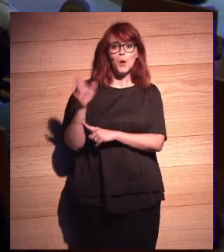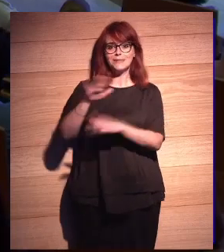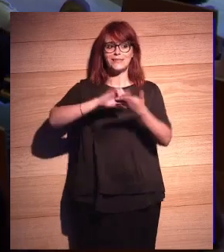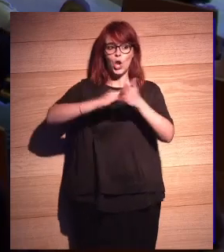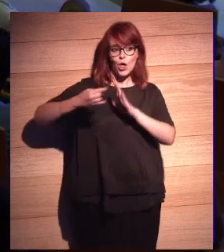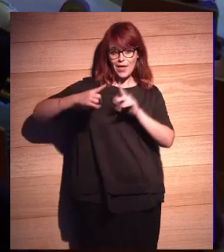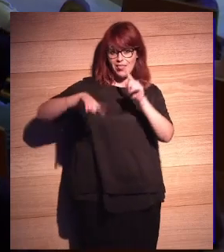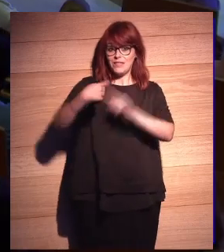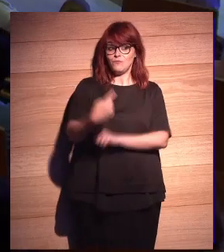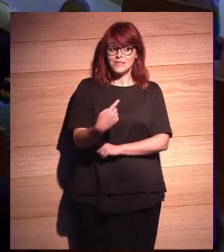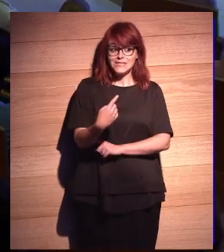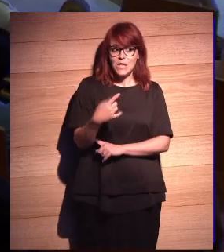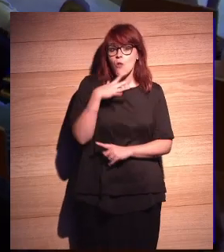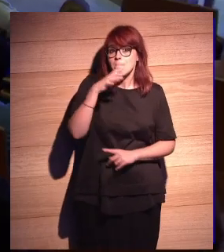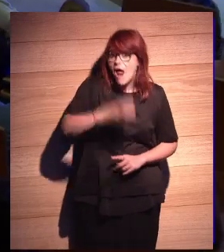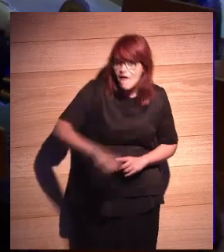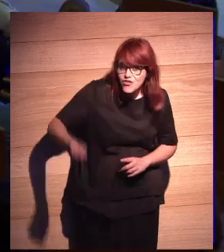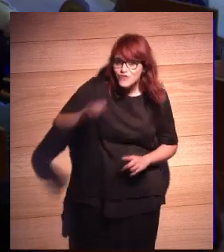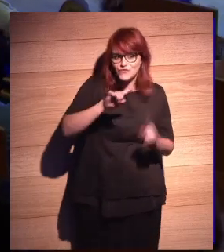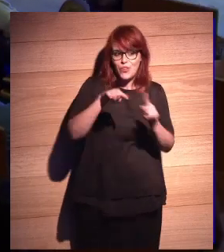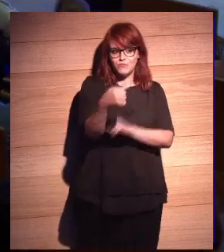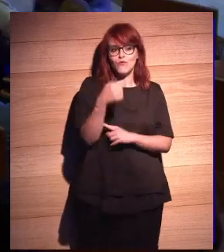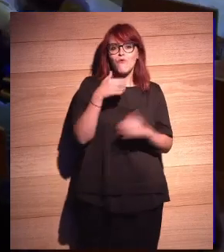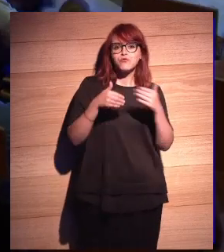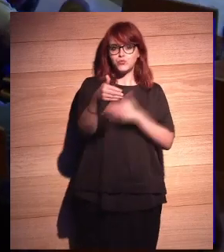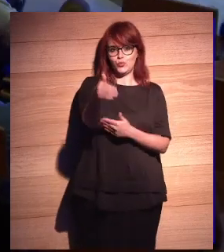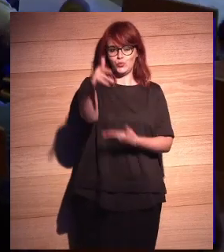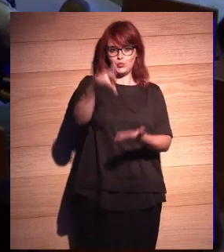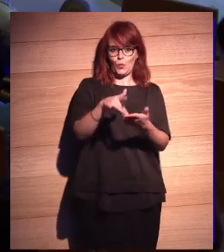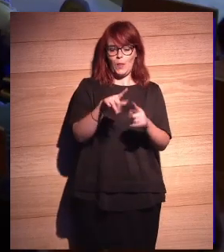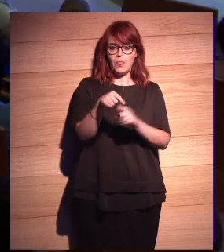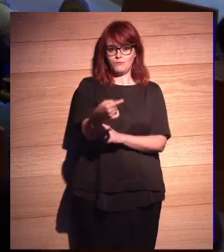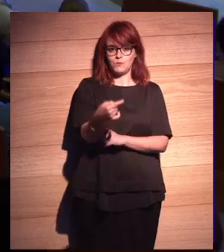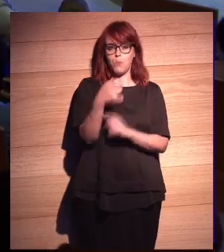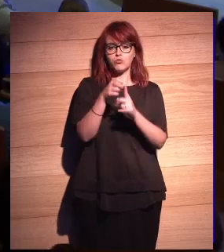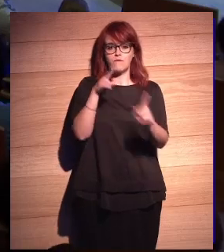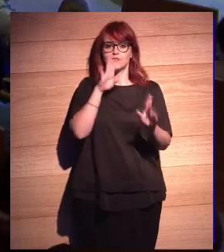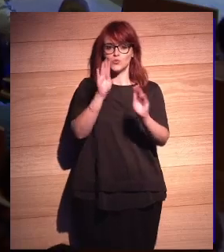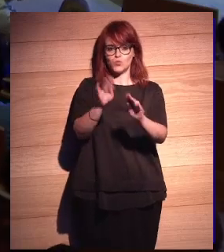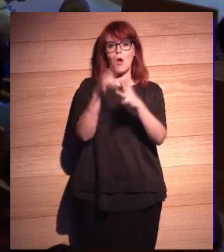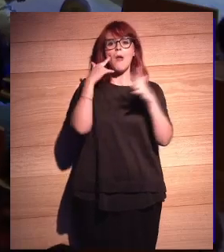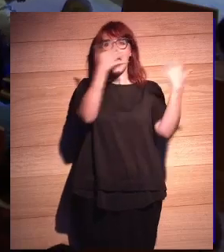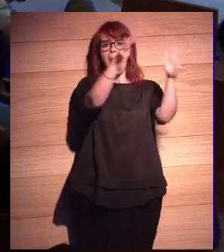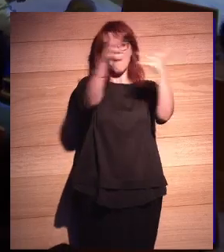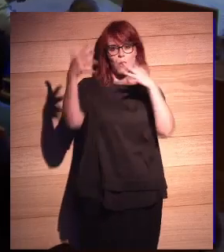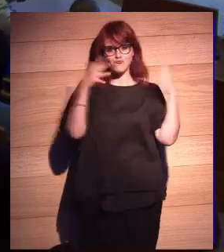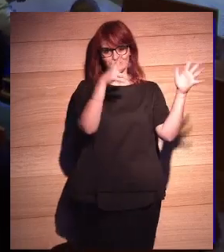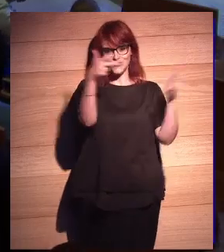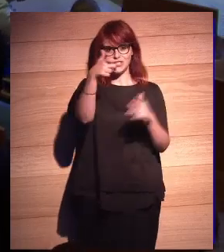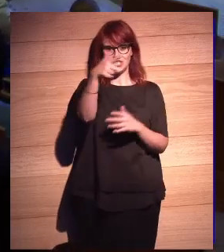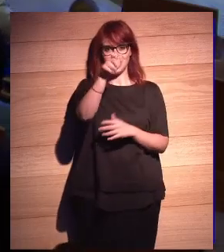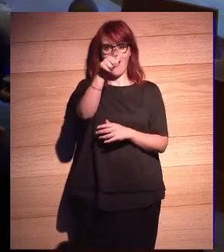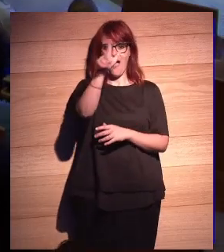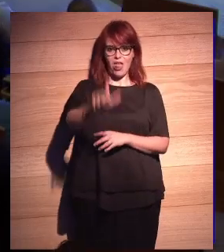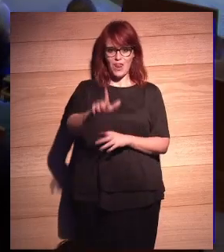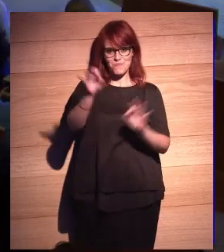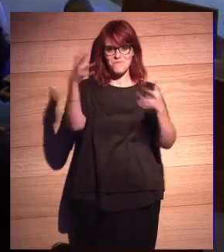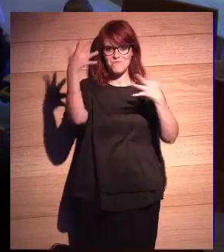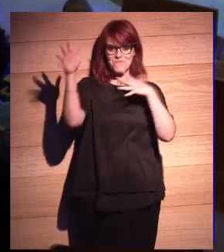present her technology on how wonderful the future may be from her perspective. So let's hear it for